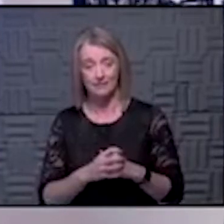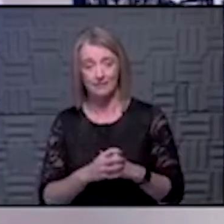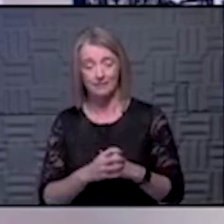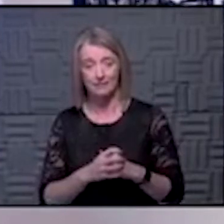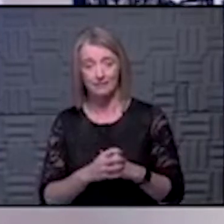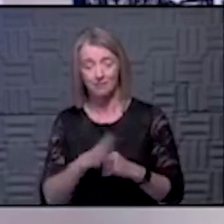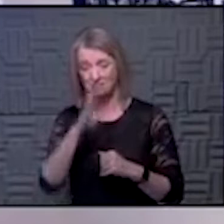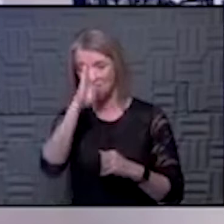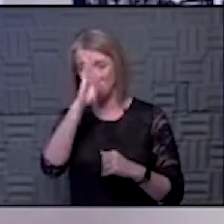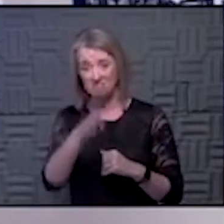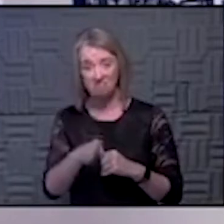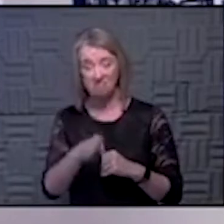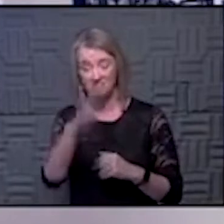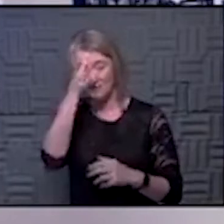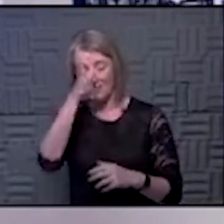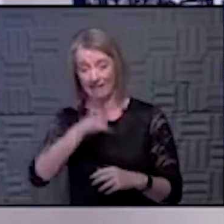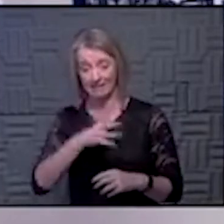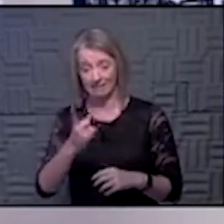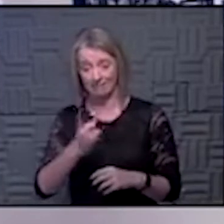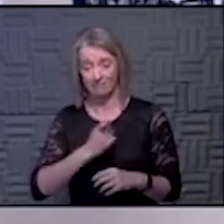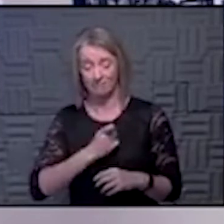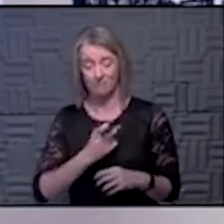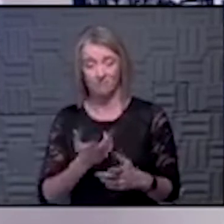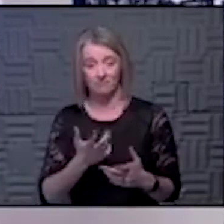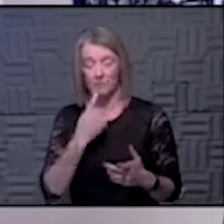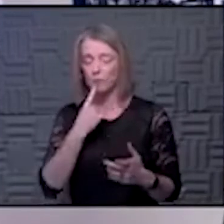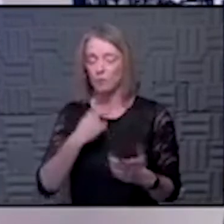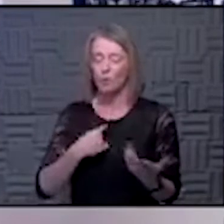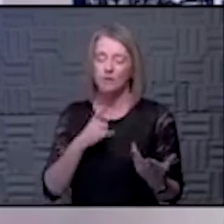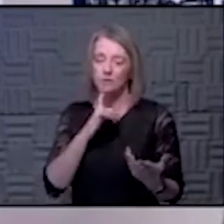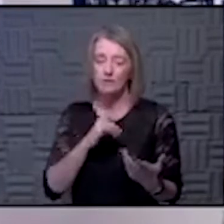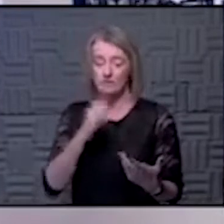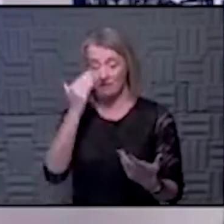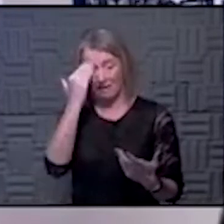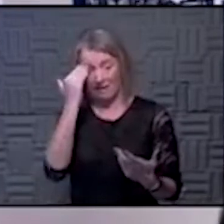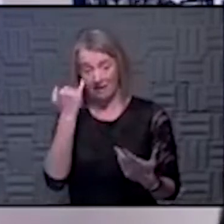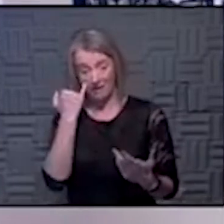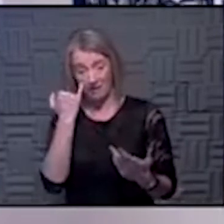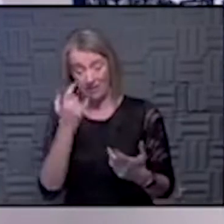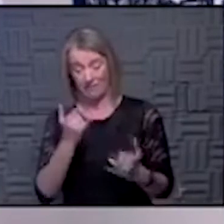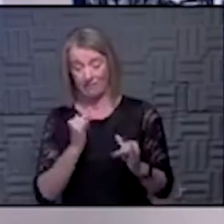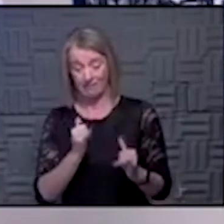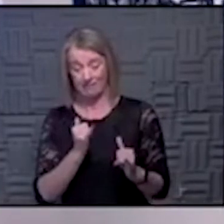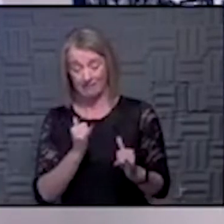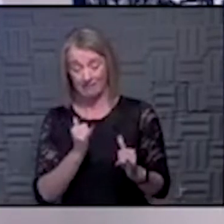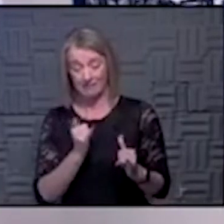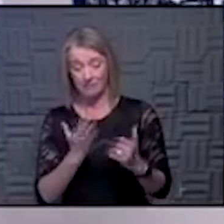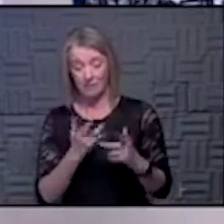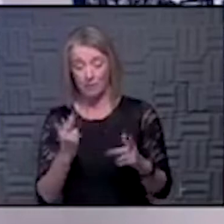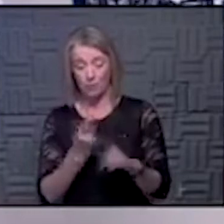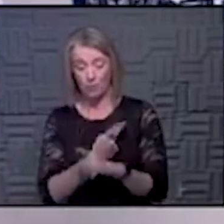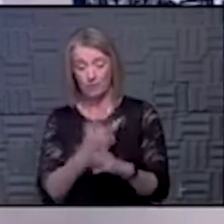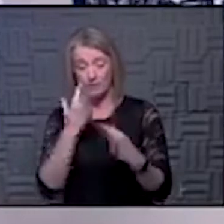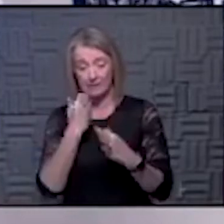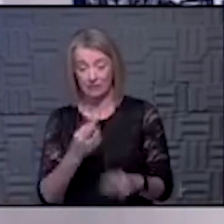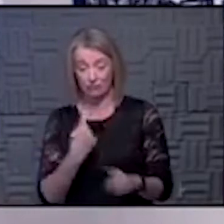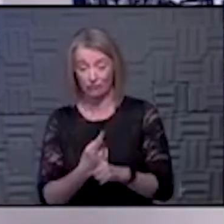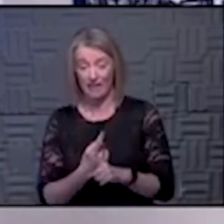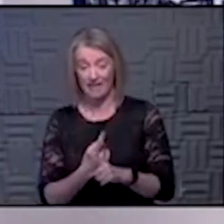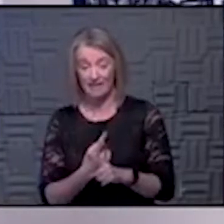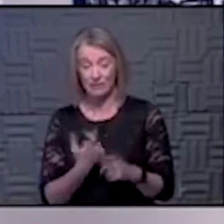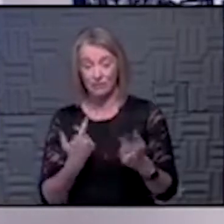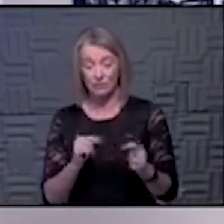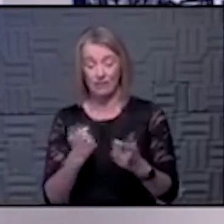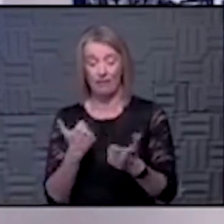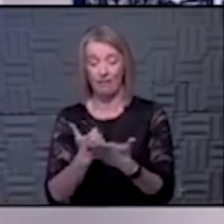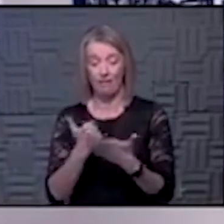Point blank, the guy just really asked me, or told me, I know if you're anything like me, you've made worse decisions to try and